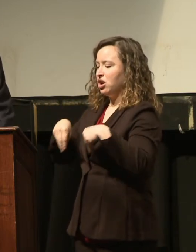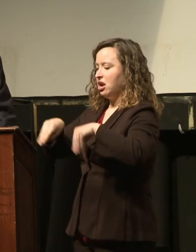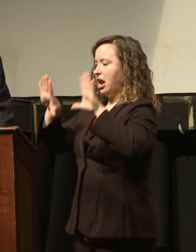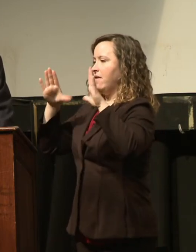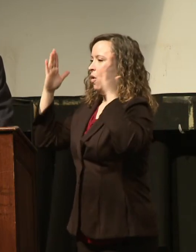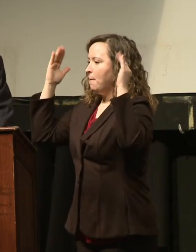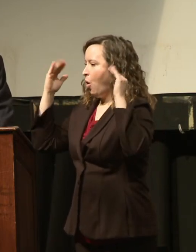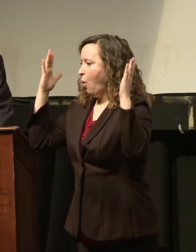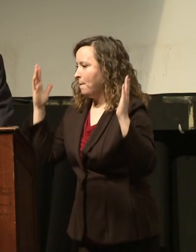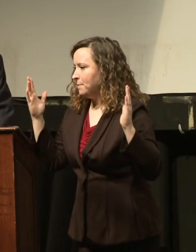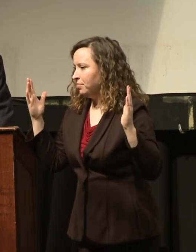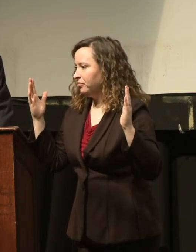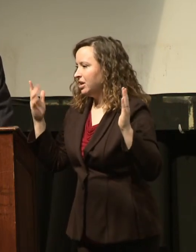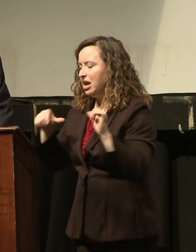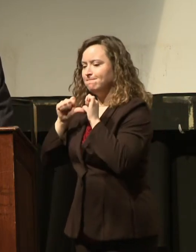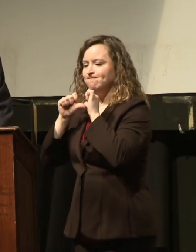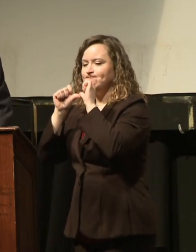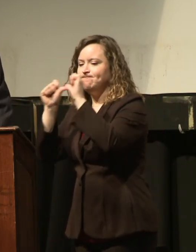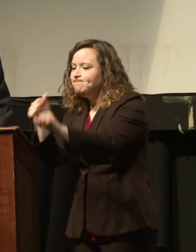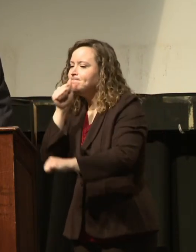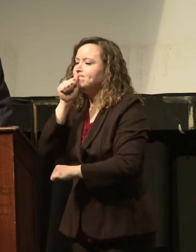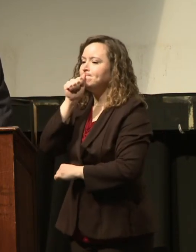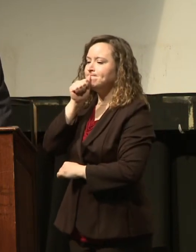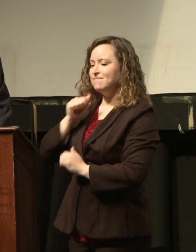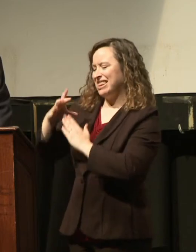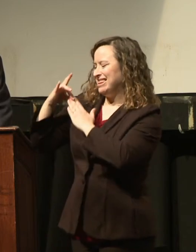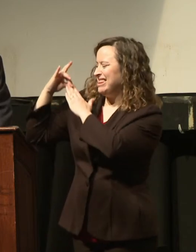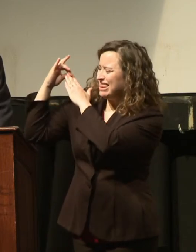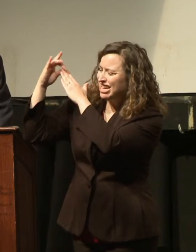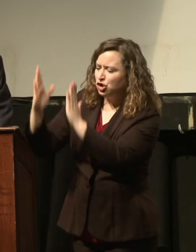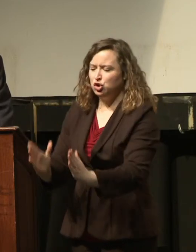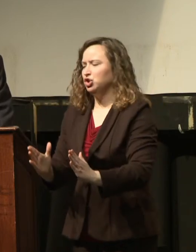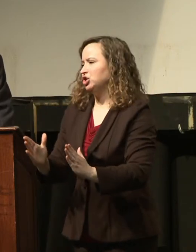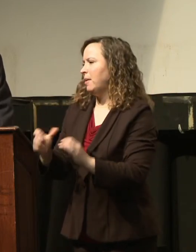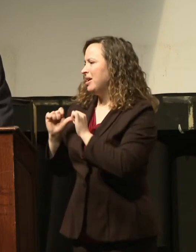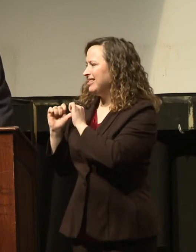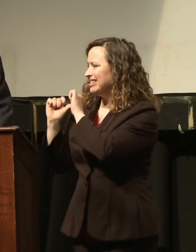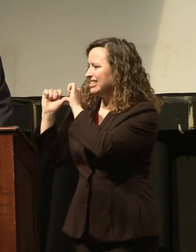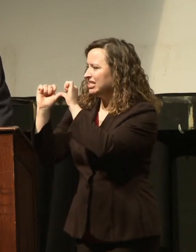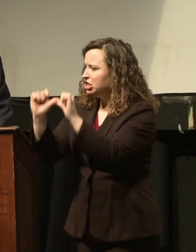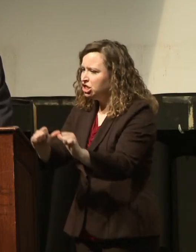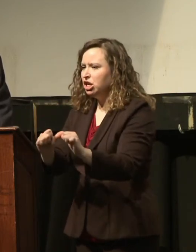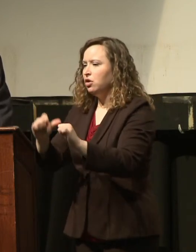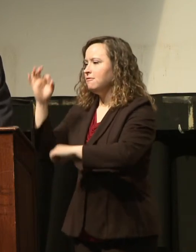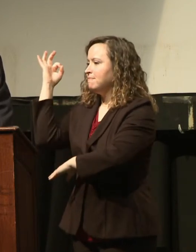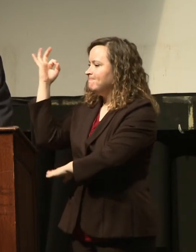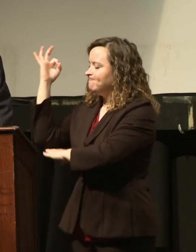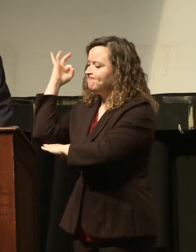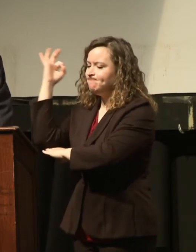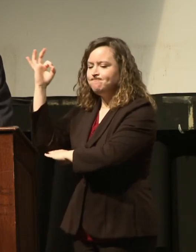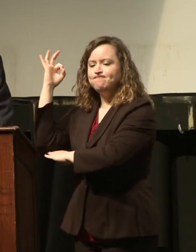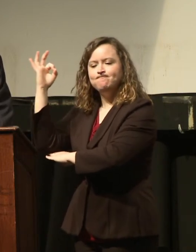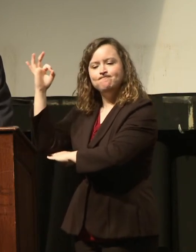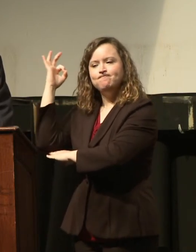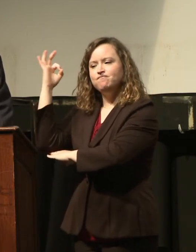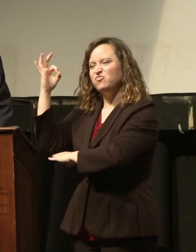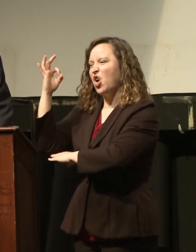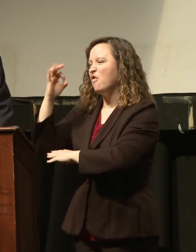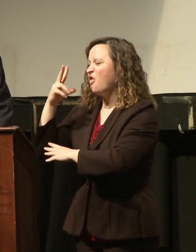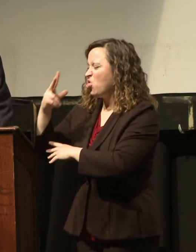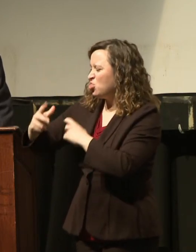He exemplified resilience and leadership by continuing to pastor his church for